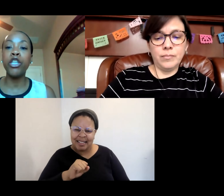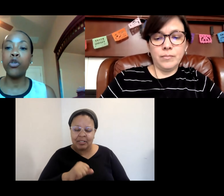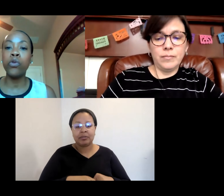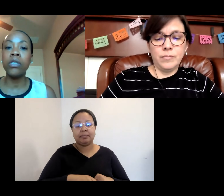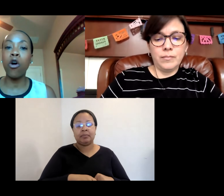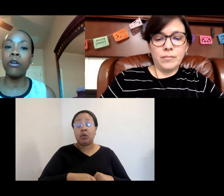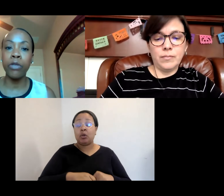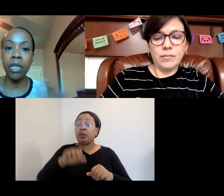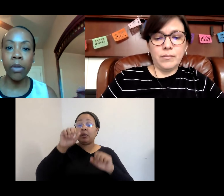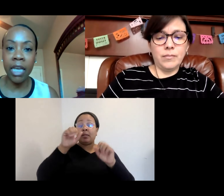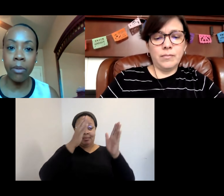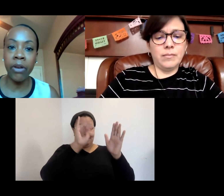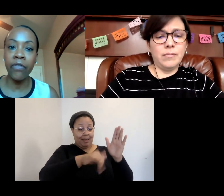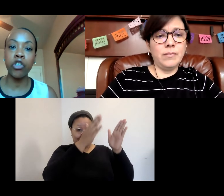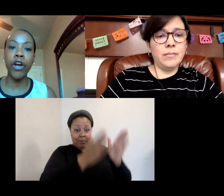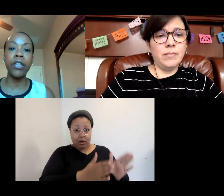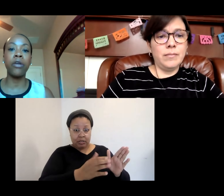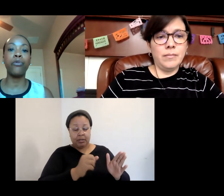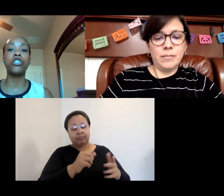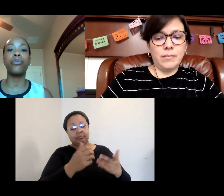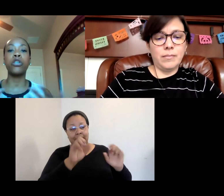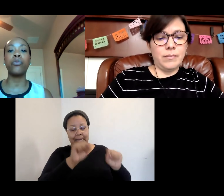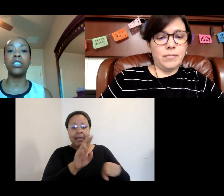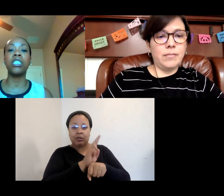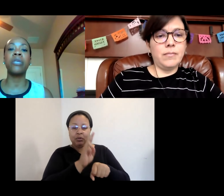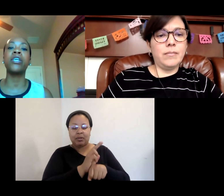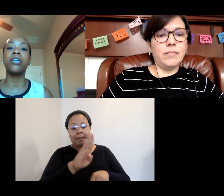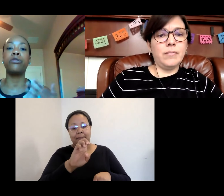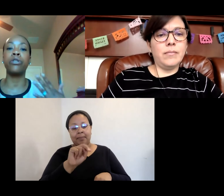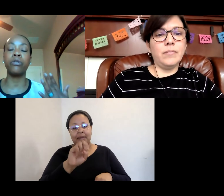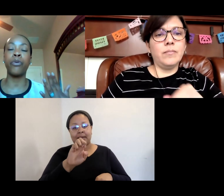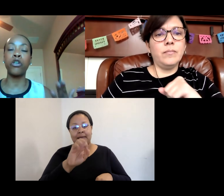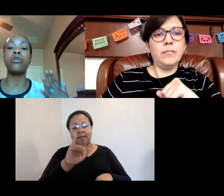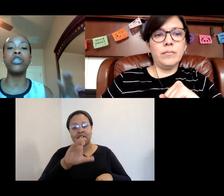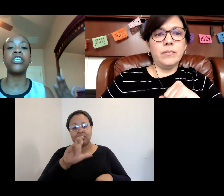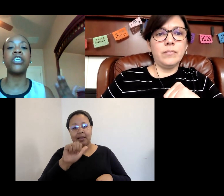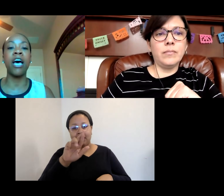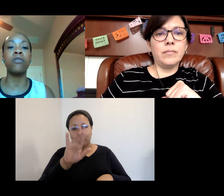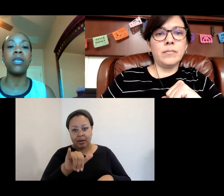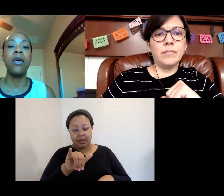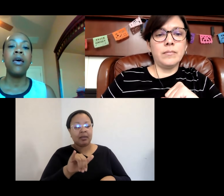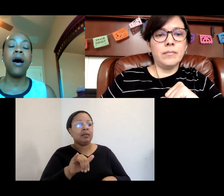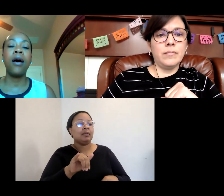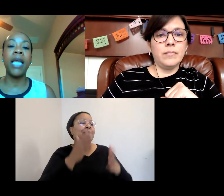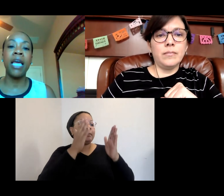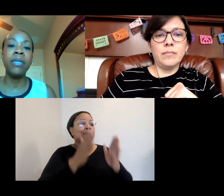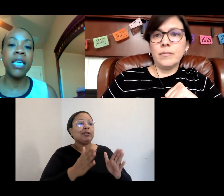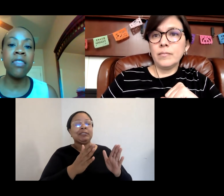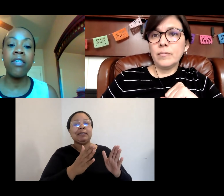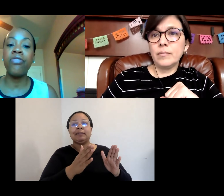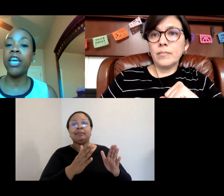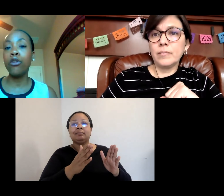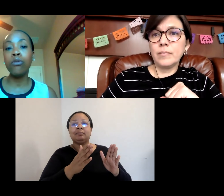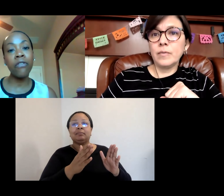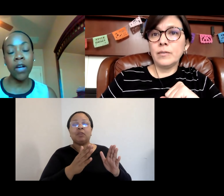person can use, or we typically say the beneficiary, in which the person with a disability, the person in which the account name is